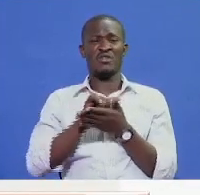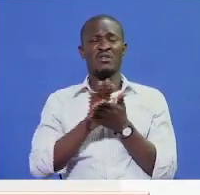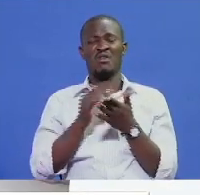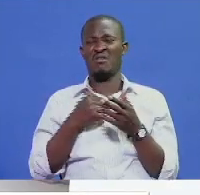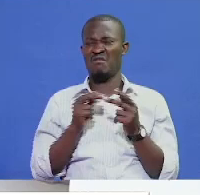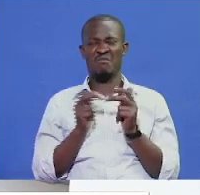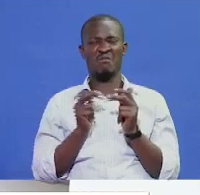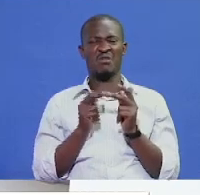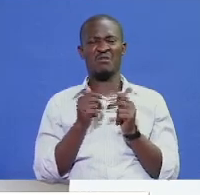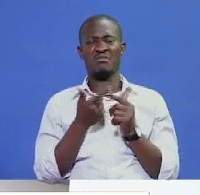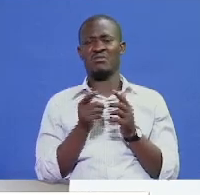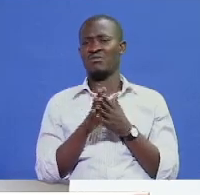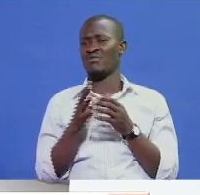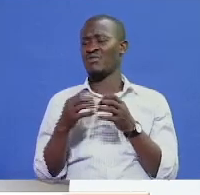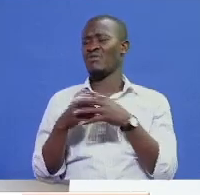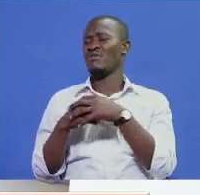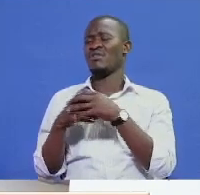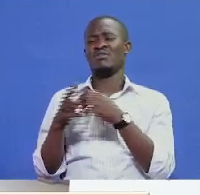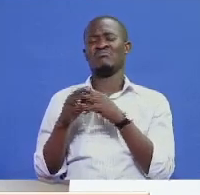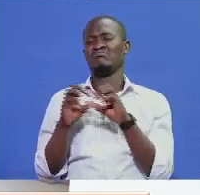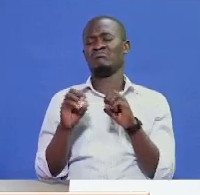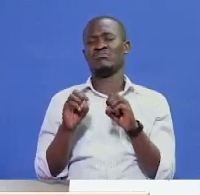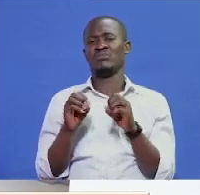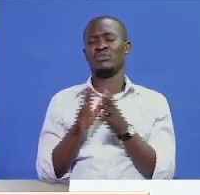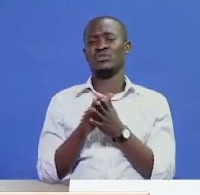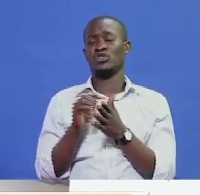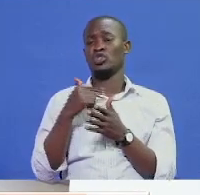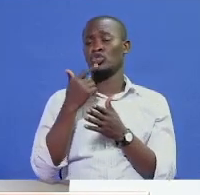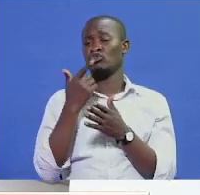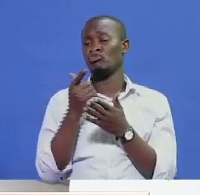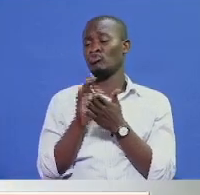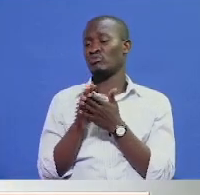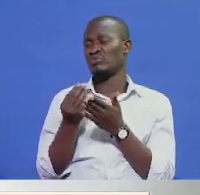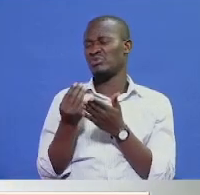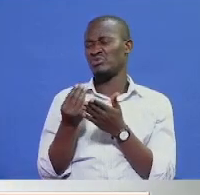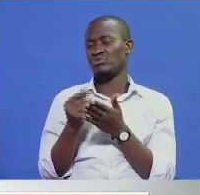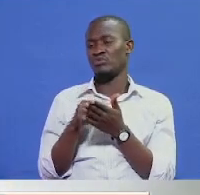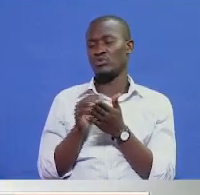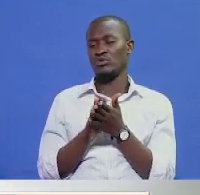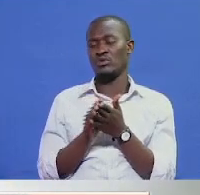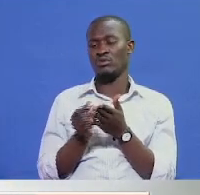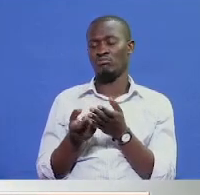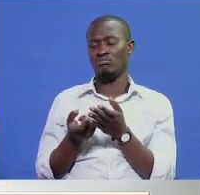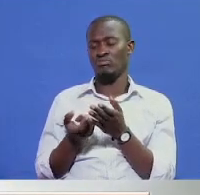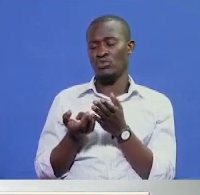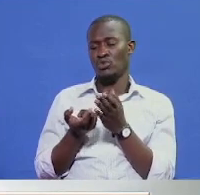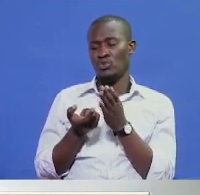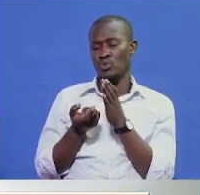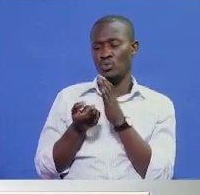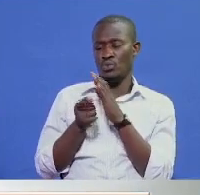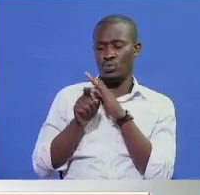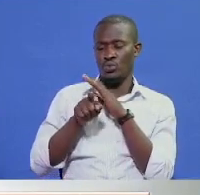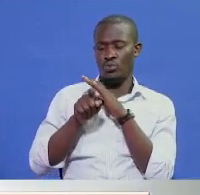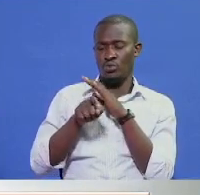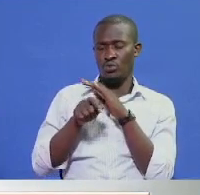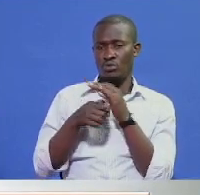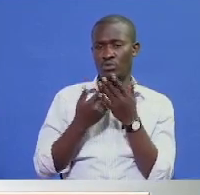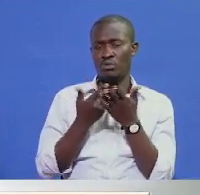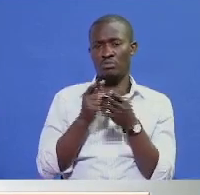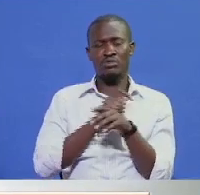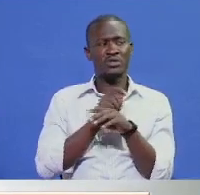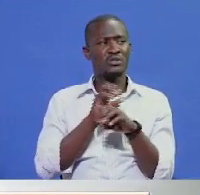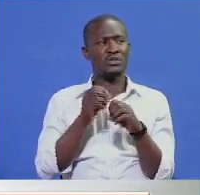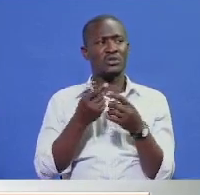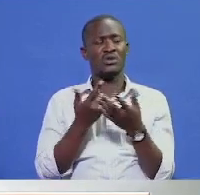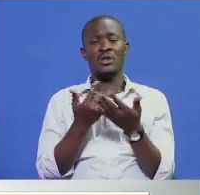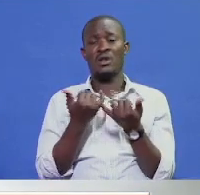uncomfortable hapana. First experience was there was a bit of leakage kidogo kwa sababu sikuwa najua. Sikuwa nimetrainiwa. So for